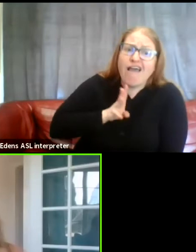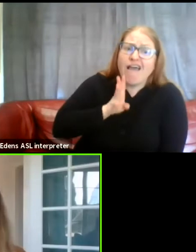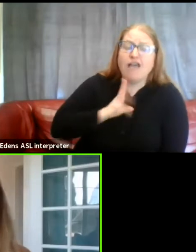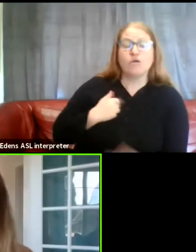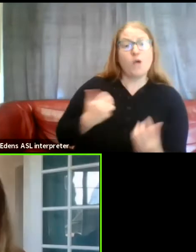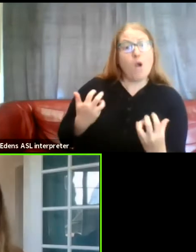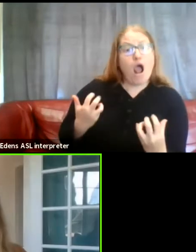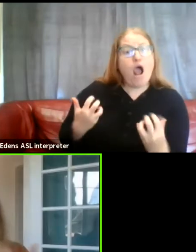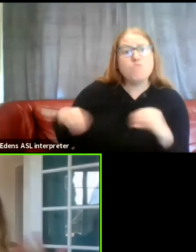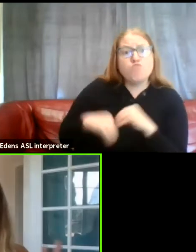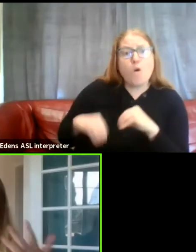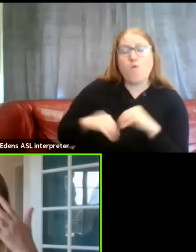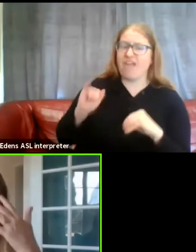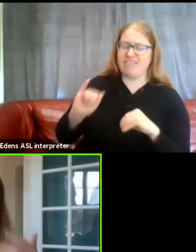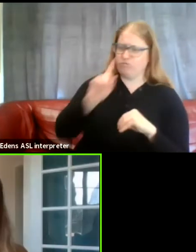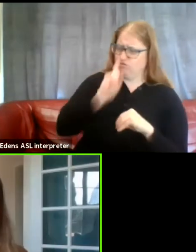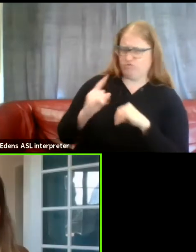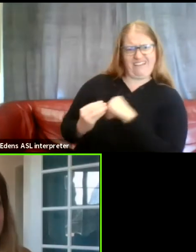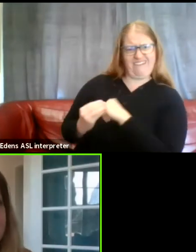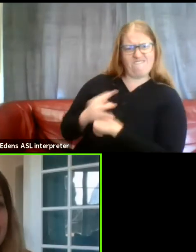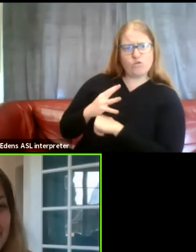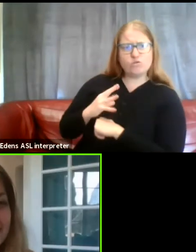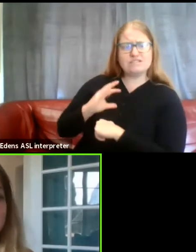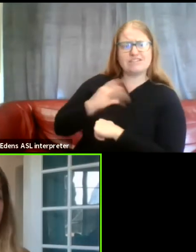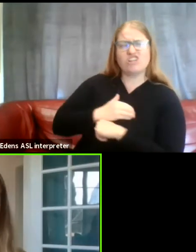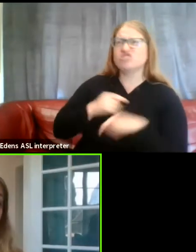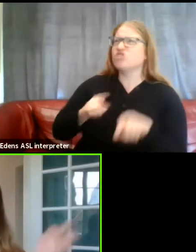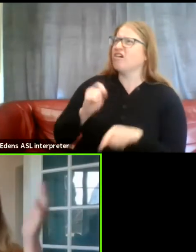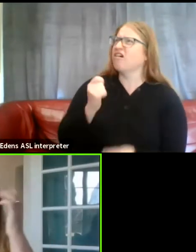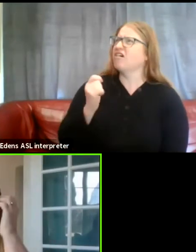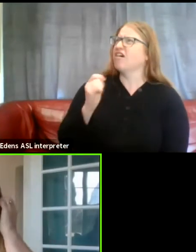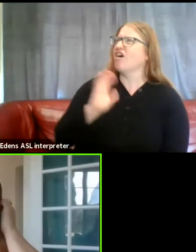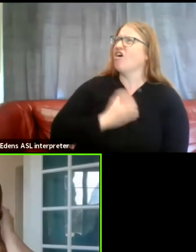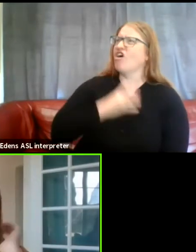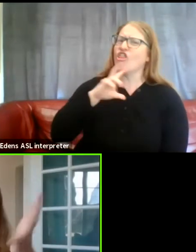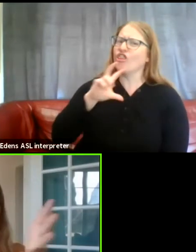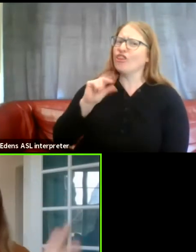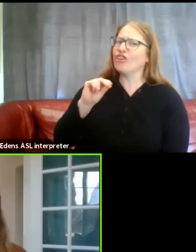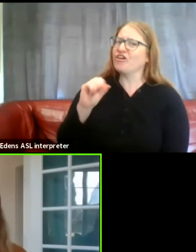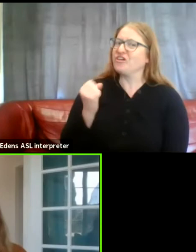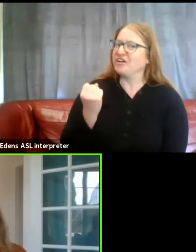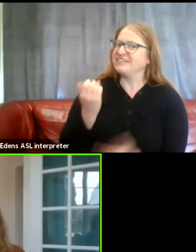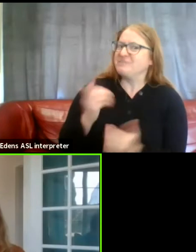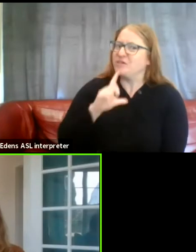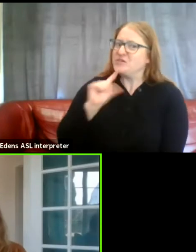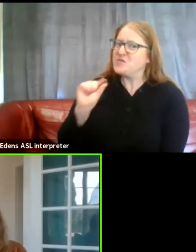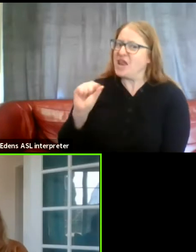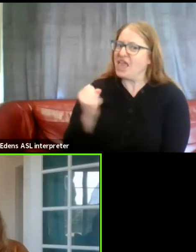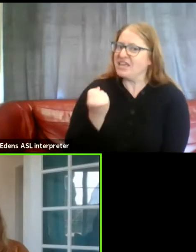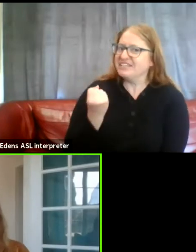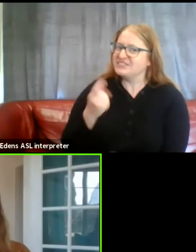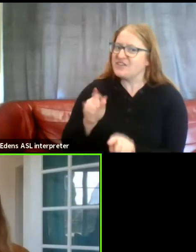like formative, was it our 30s or our 20s, whatever it was.